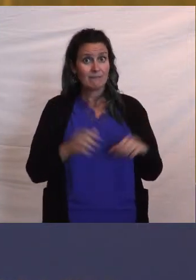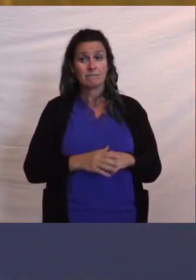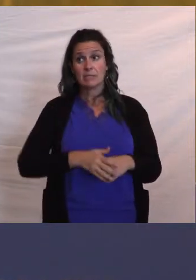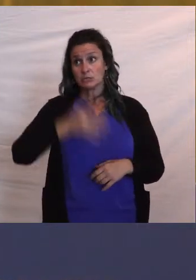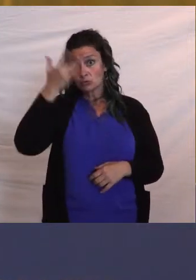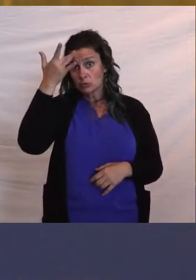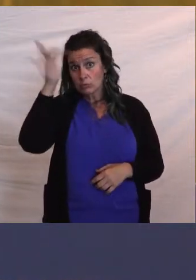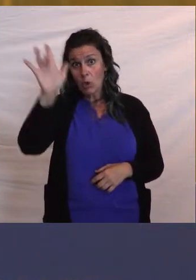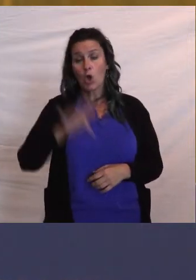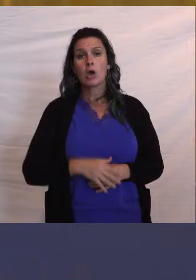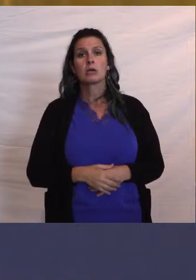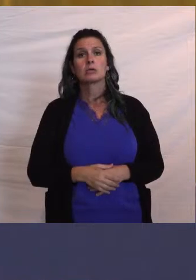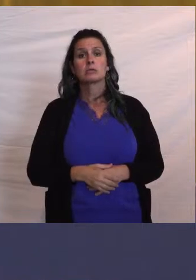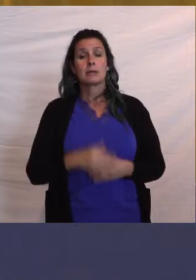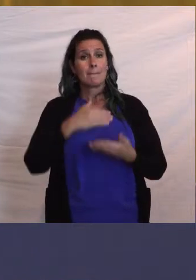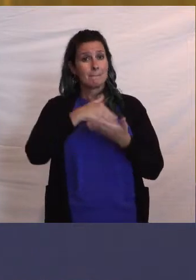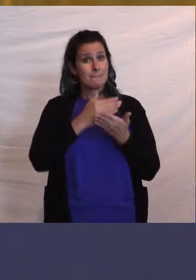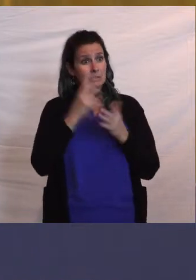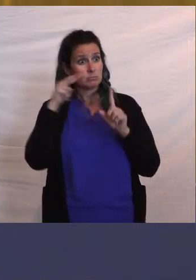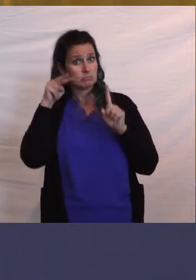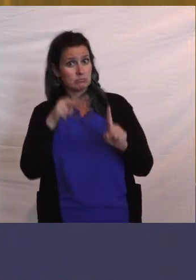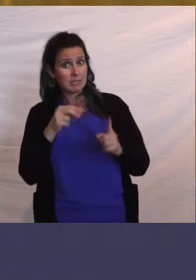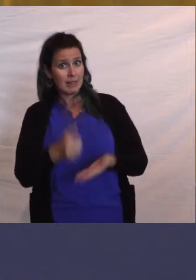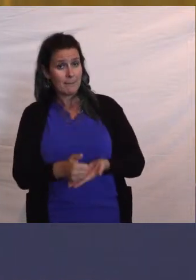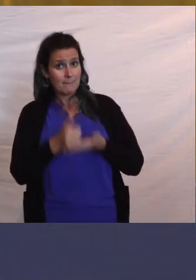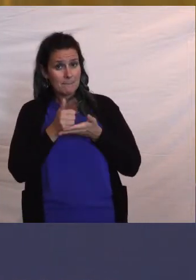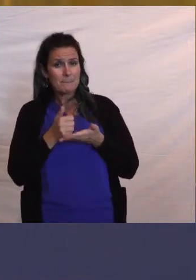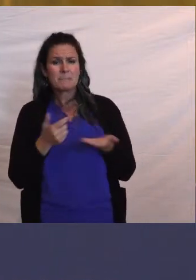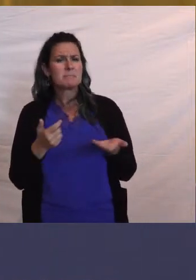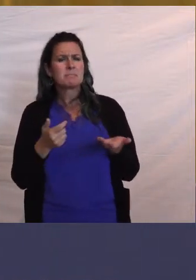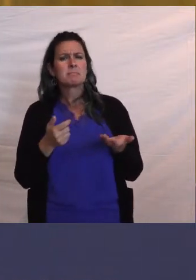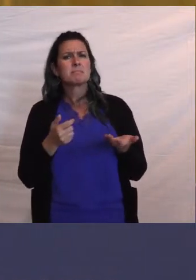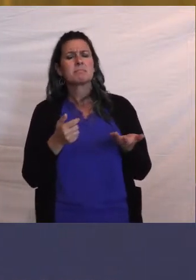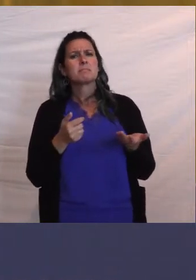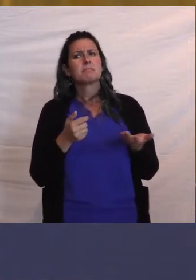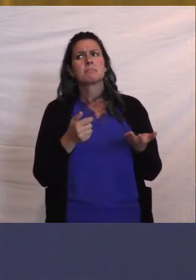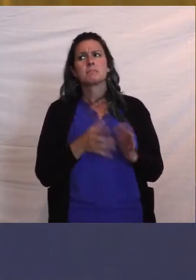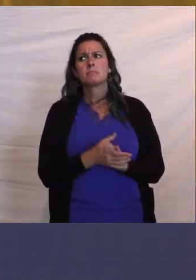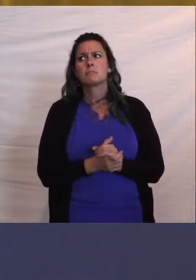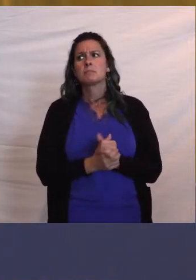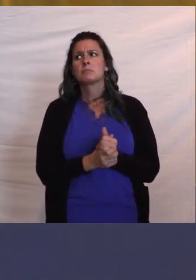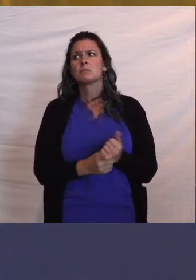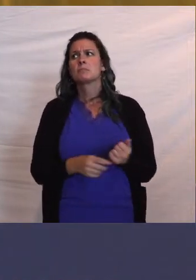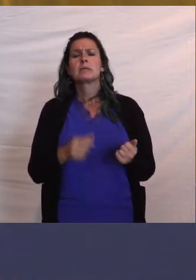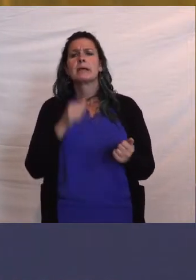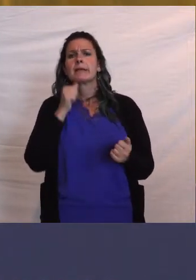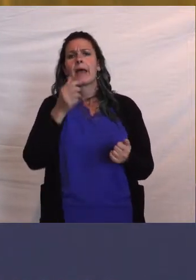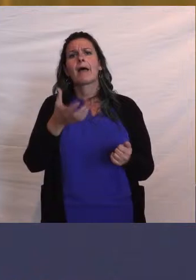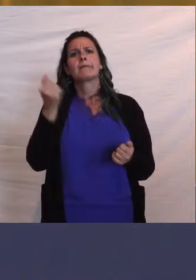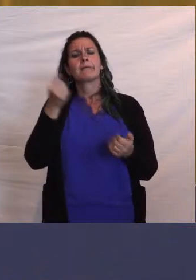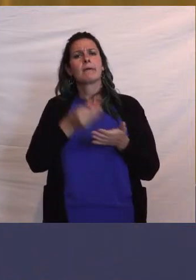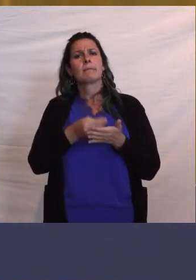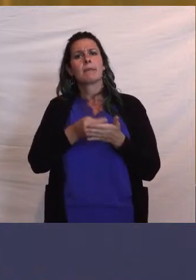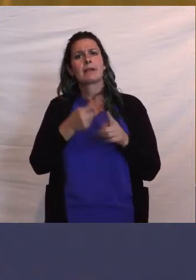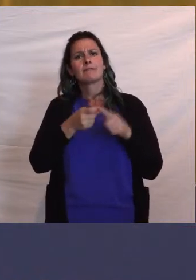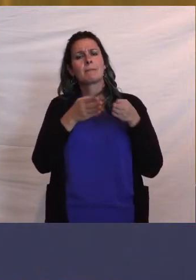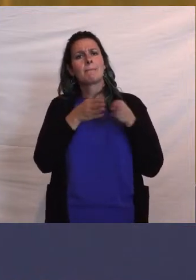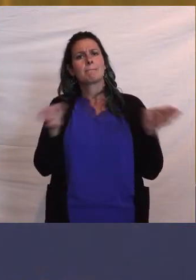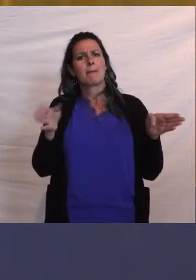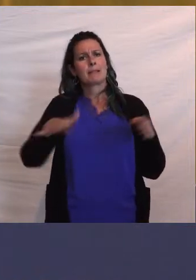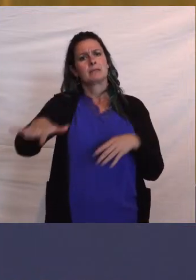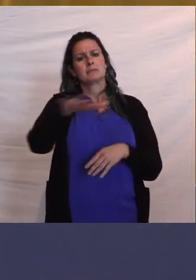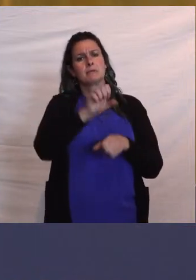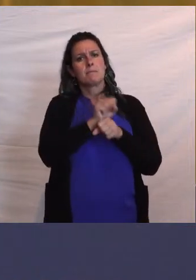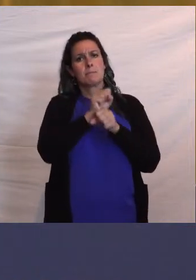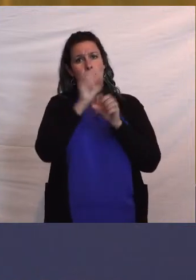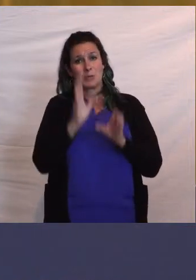smartly from a budget standpoint, and is not taken out on the backs of public sector employees, which too often happens when